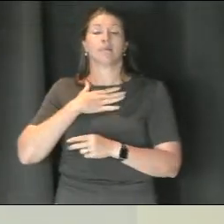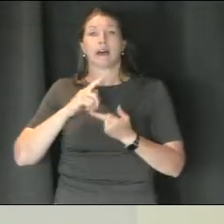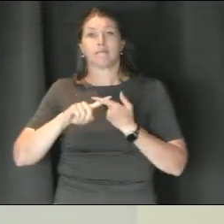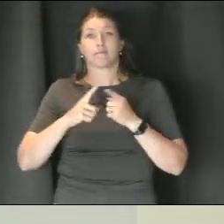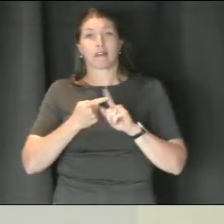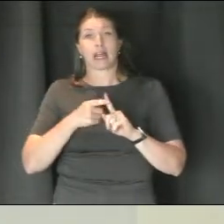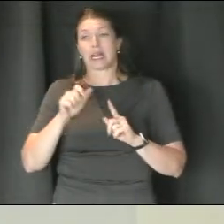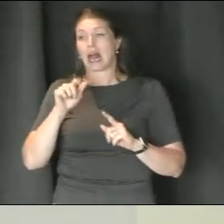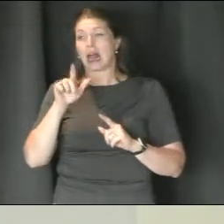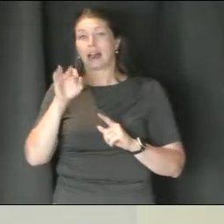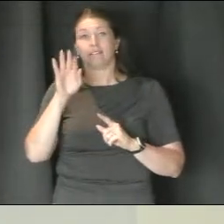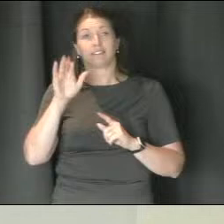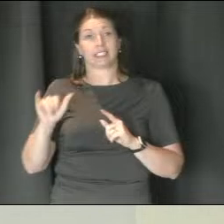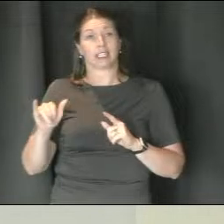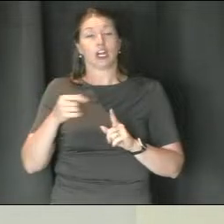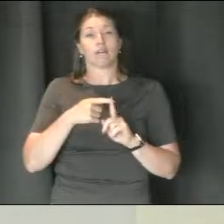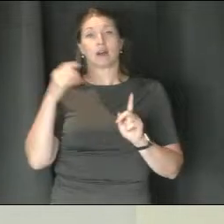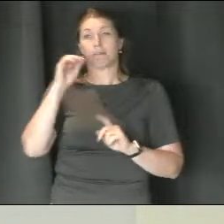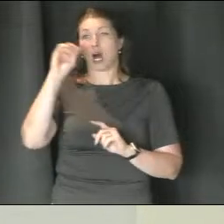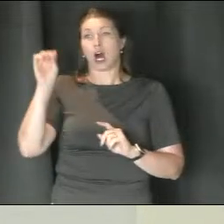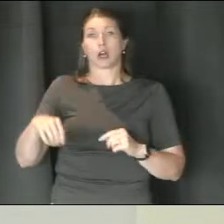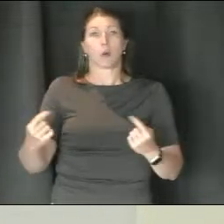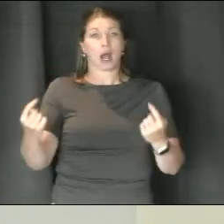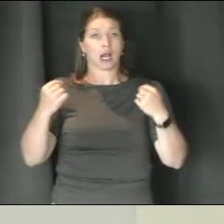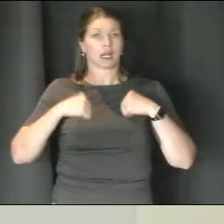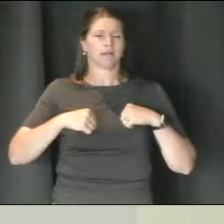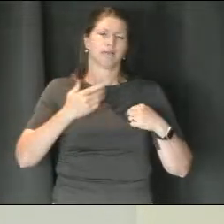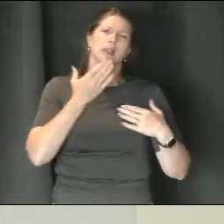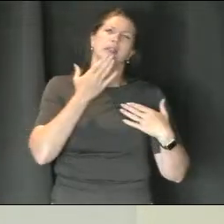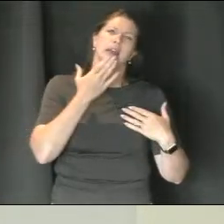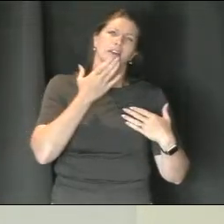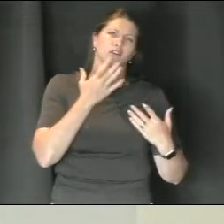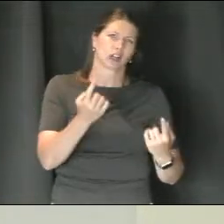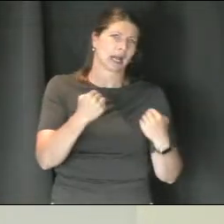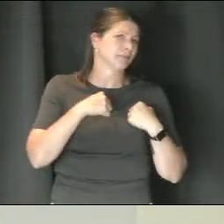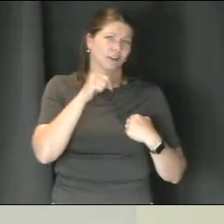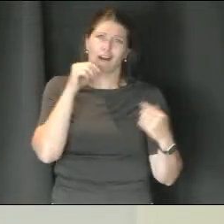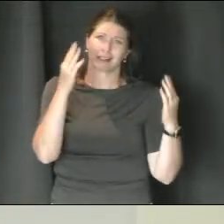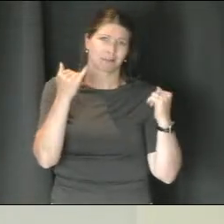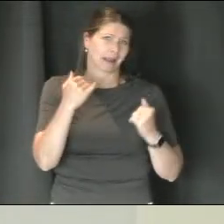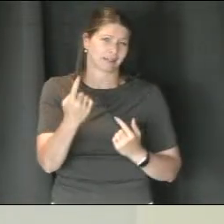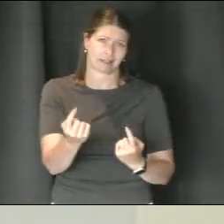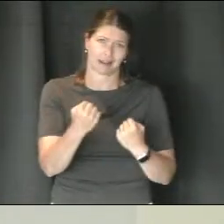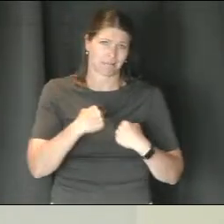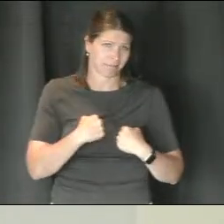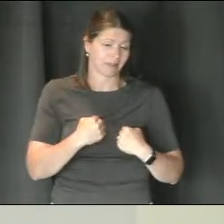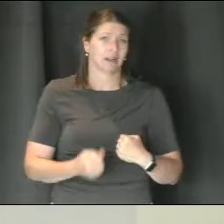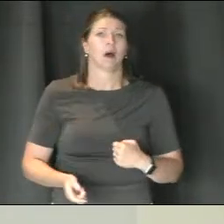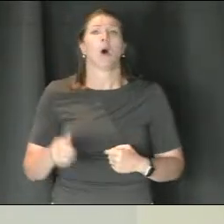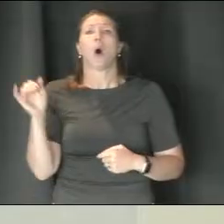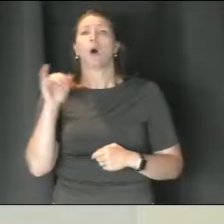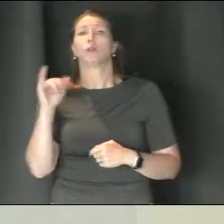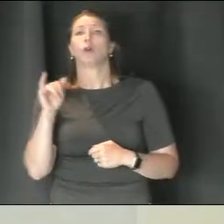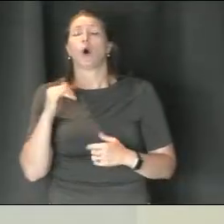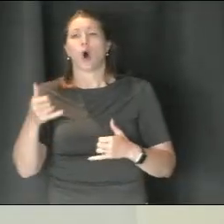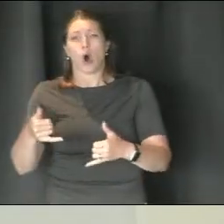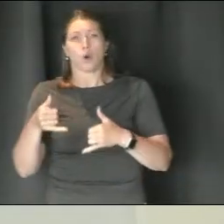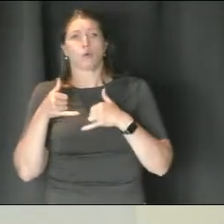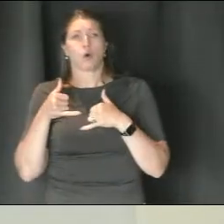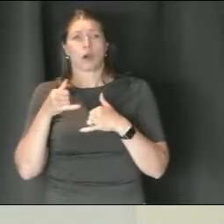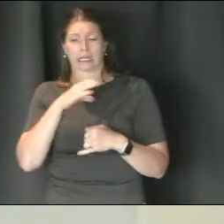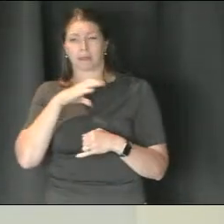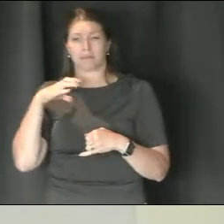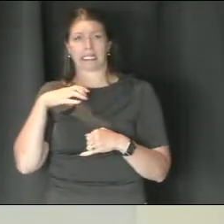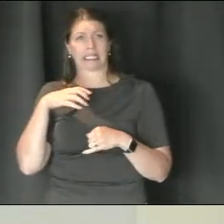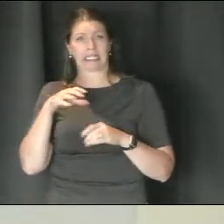Ottawa. Didn't expect her to be here. Wonderful to have you too. To the Awards Selection Committee. I've actually served on this